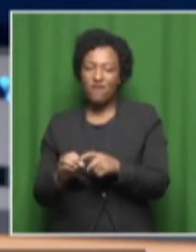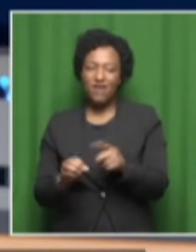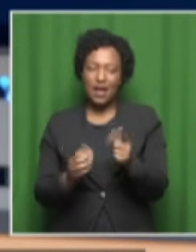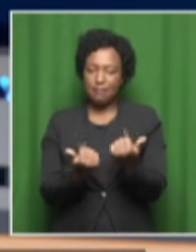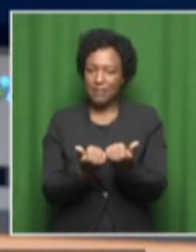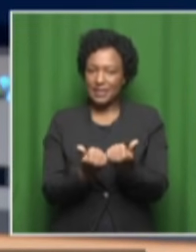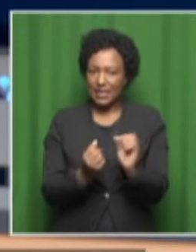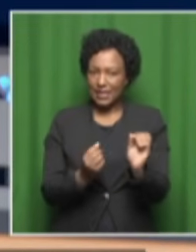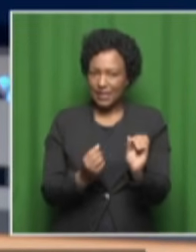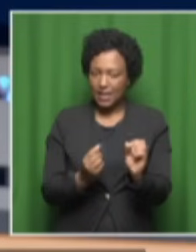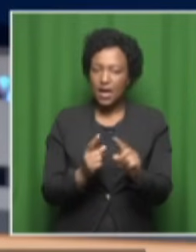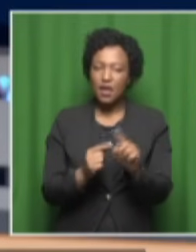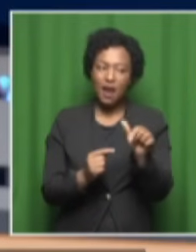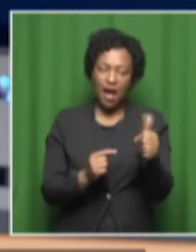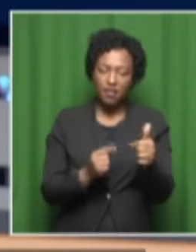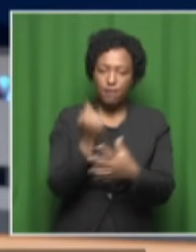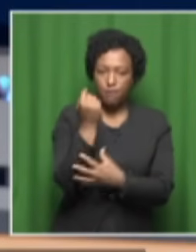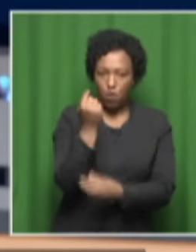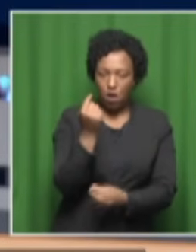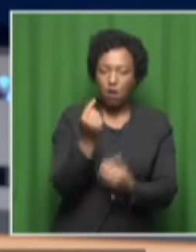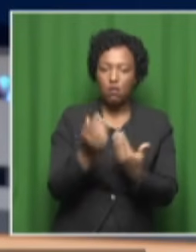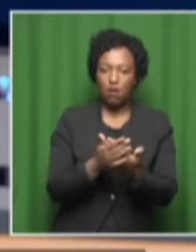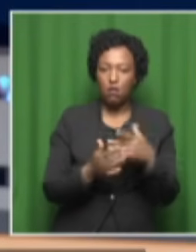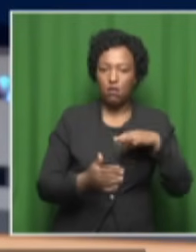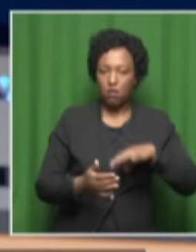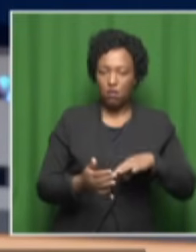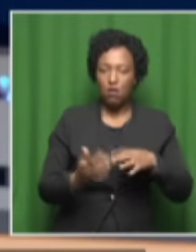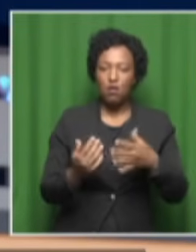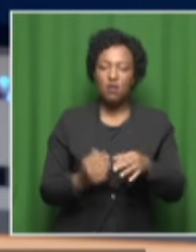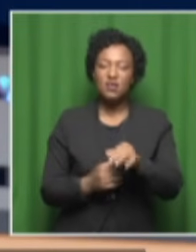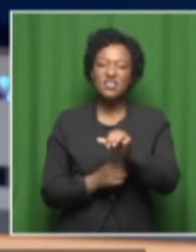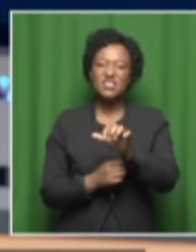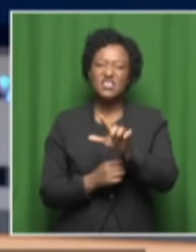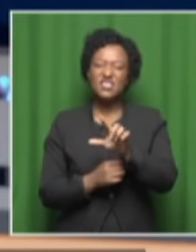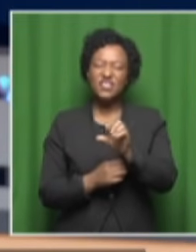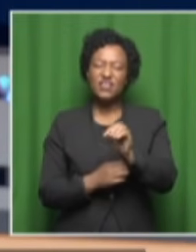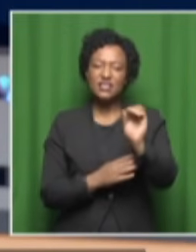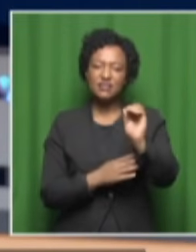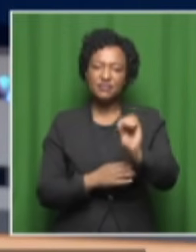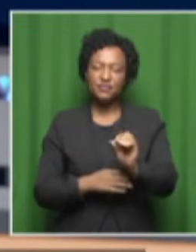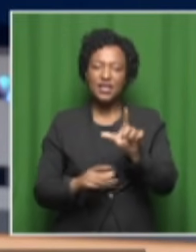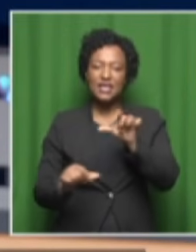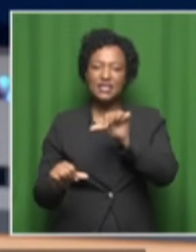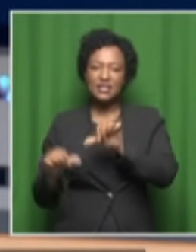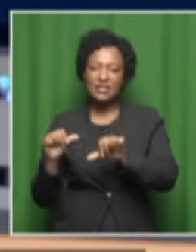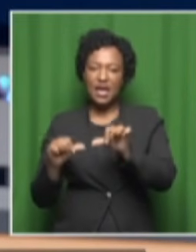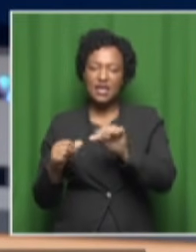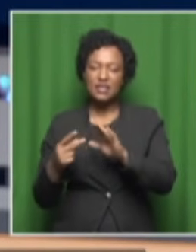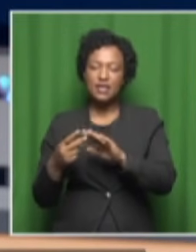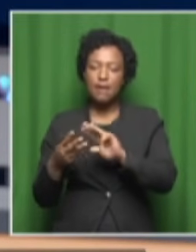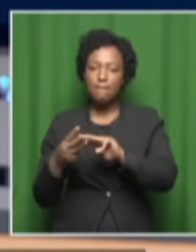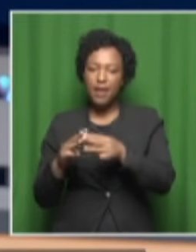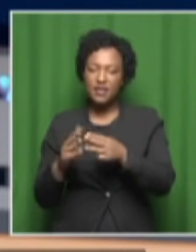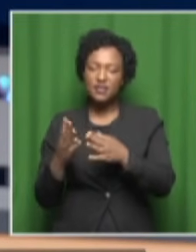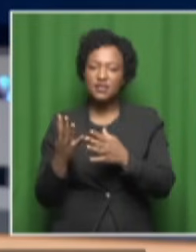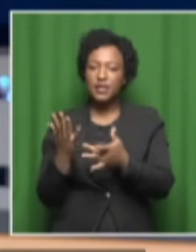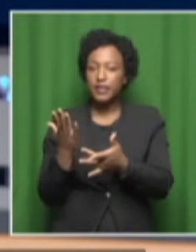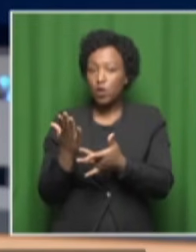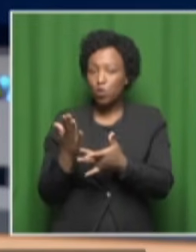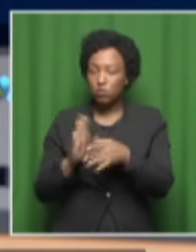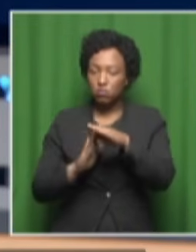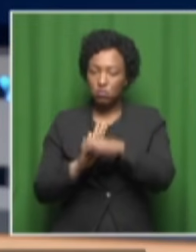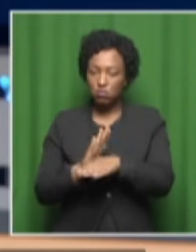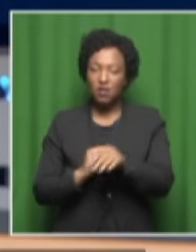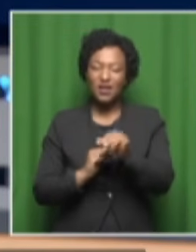And according to Nzimande, the loan is expected to fund 70% of students studying science, maths and technology programs, while